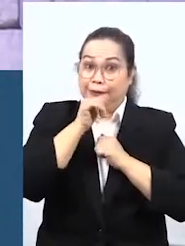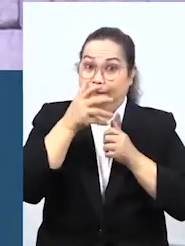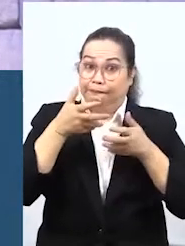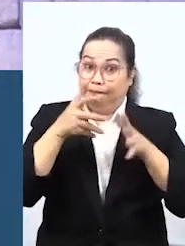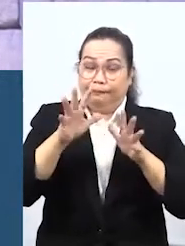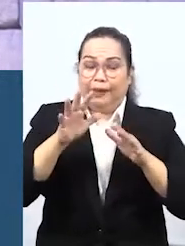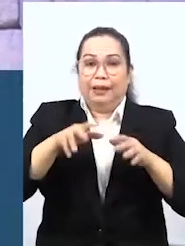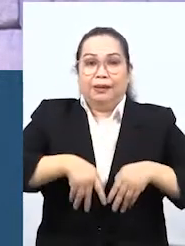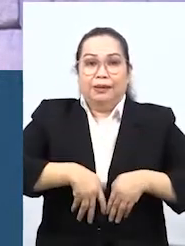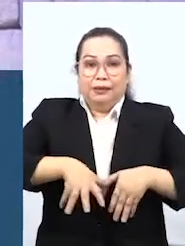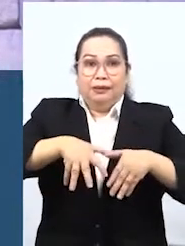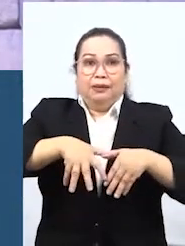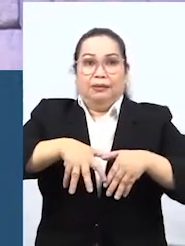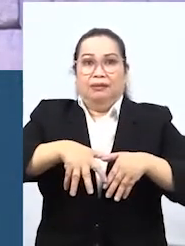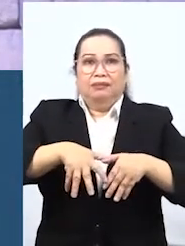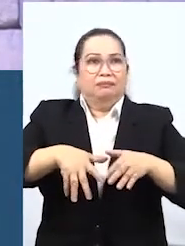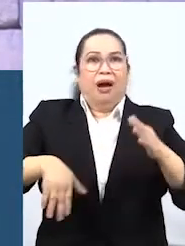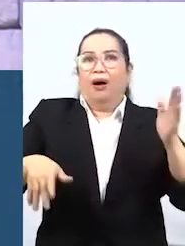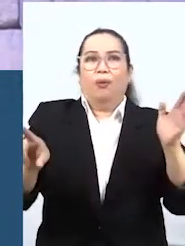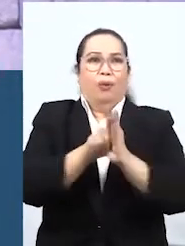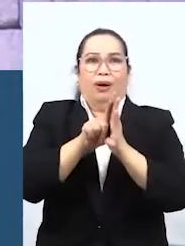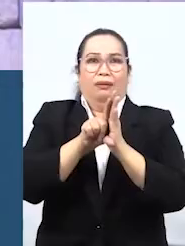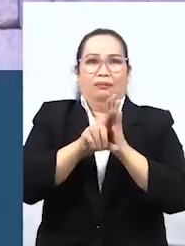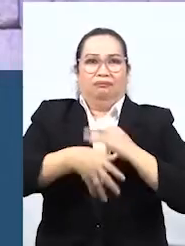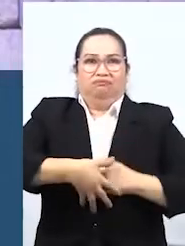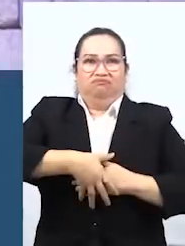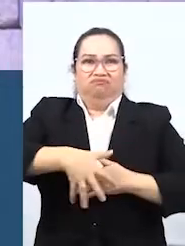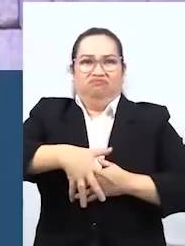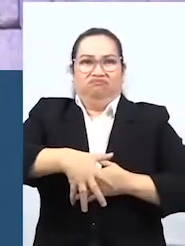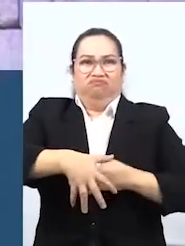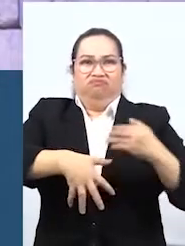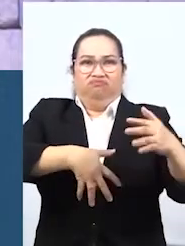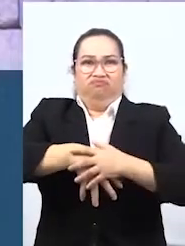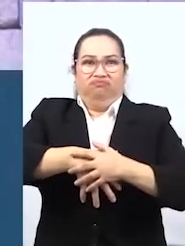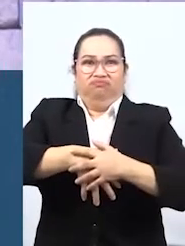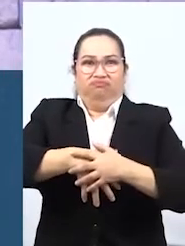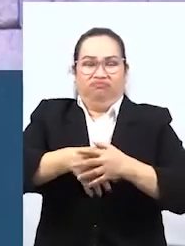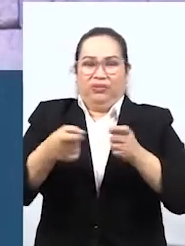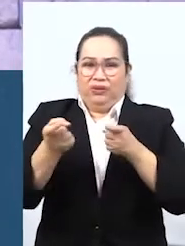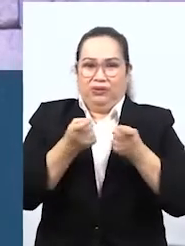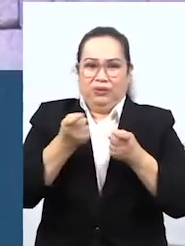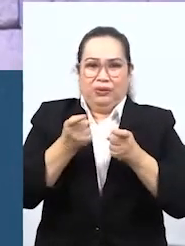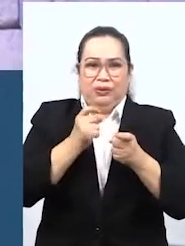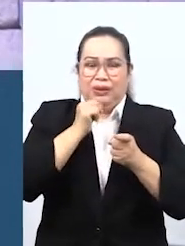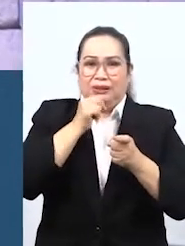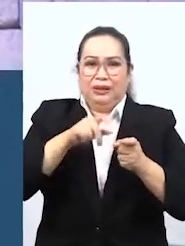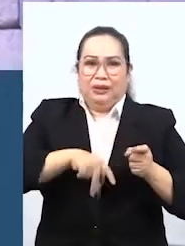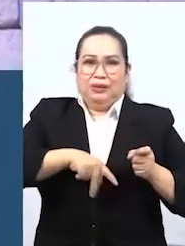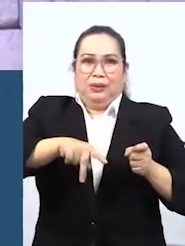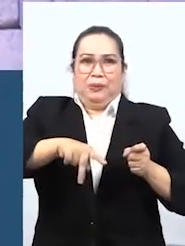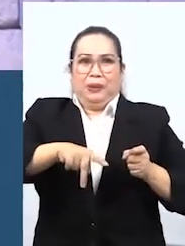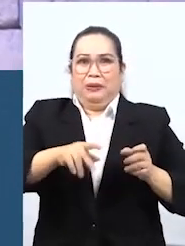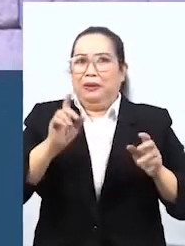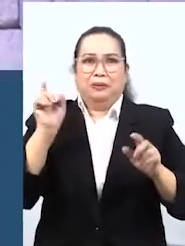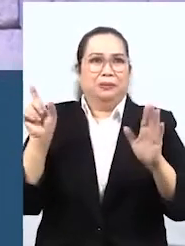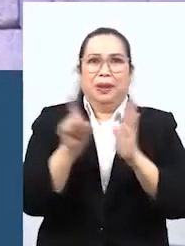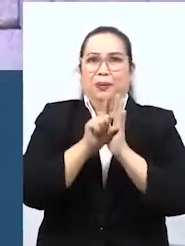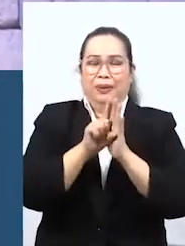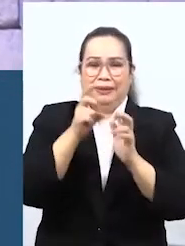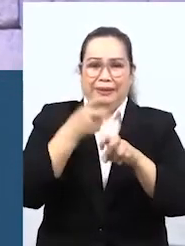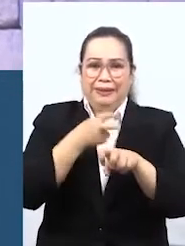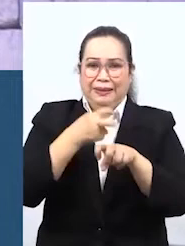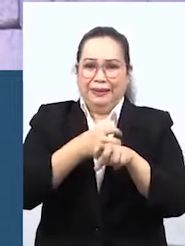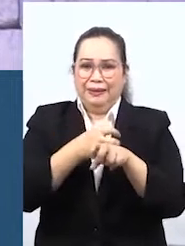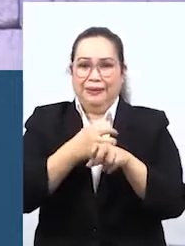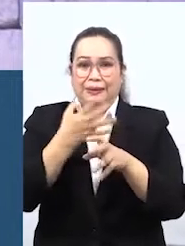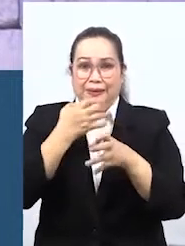get pregnant and so we were trying to control and try not to get pregnant that's difficult because